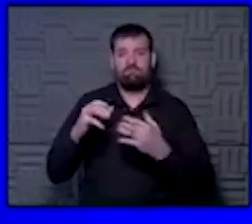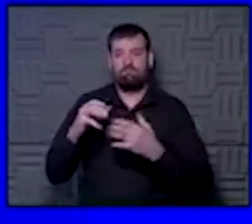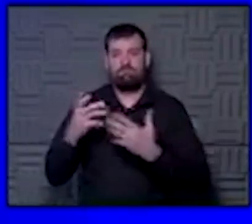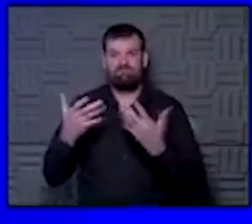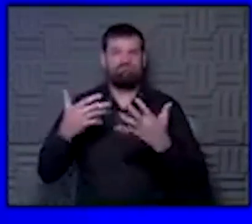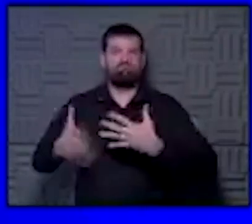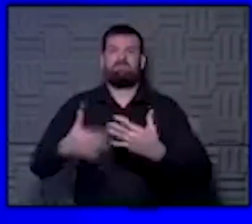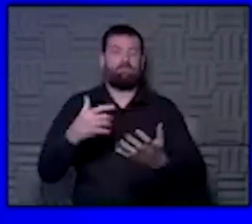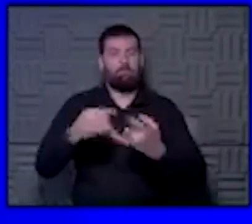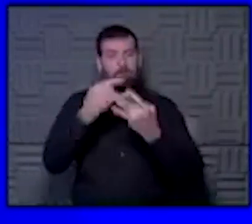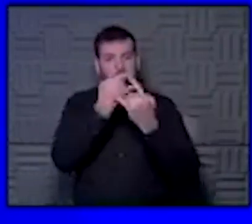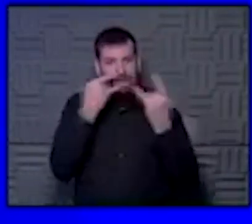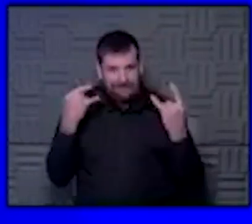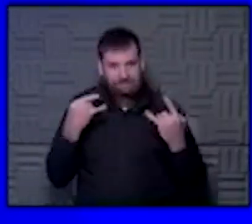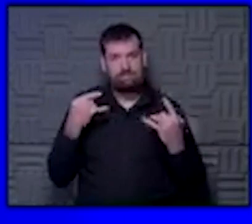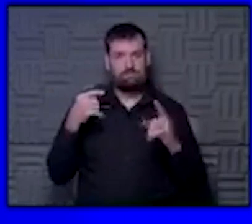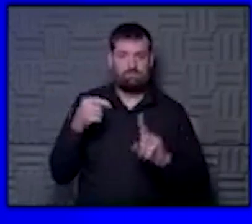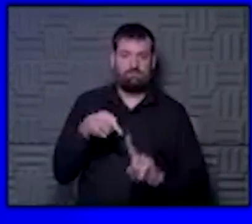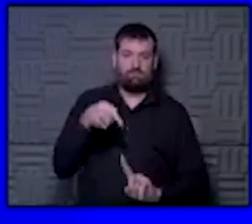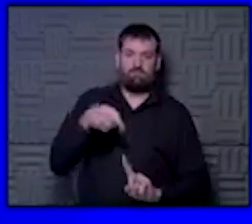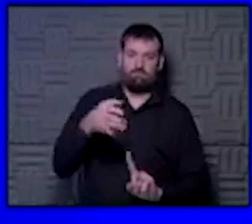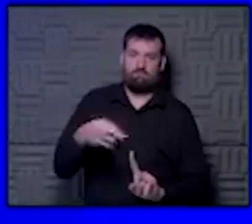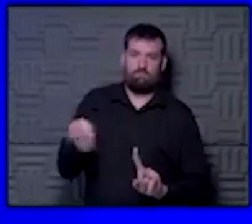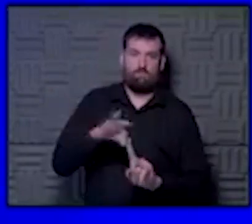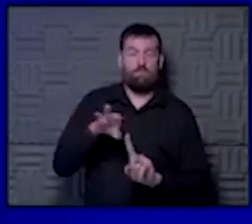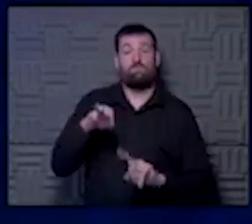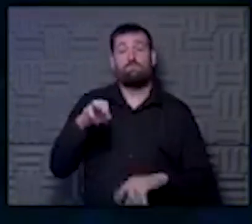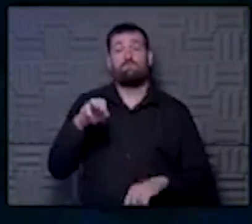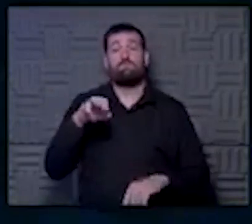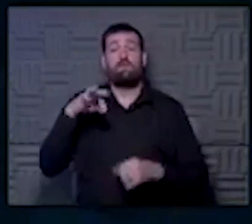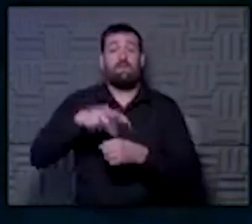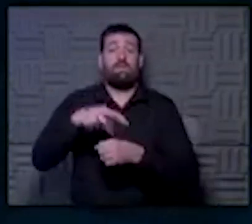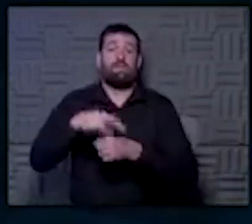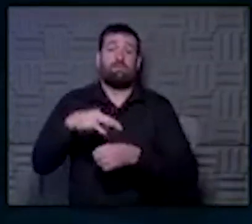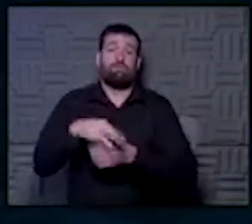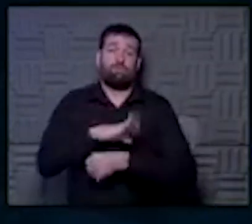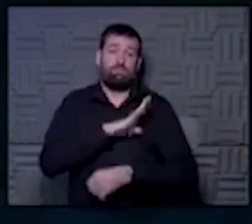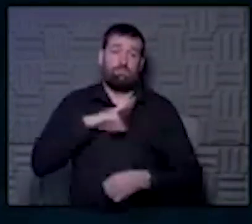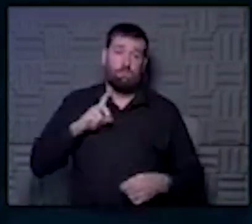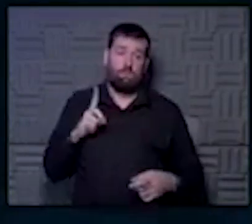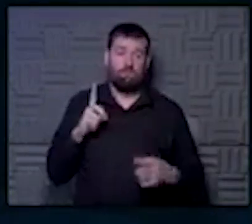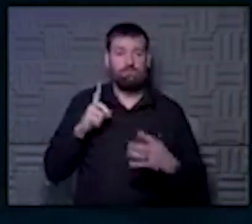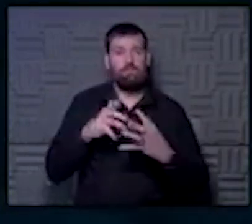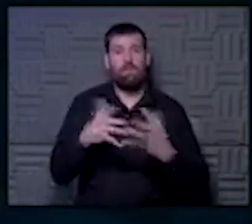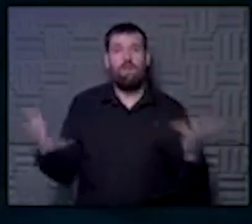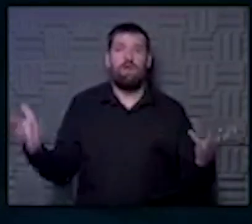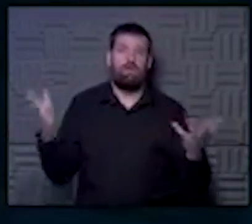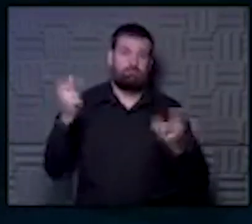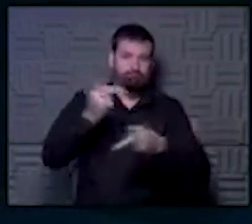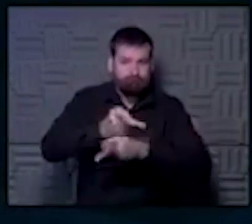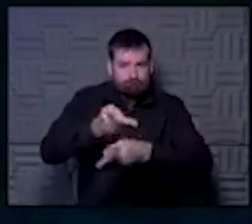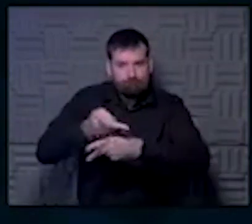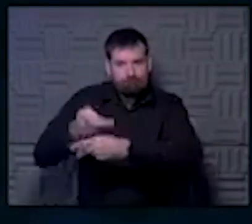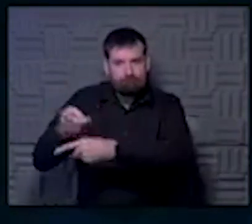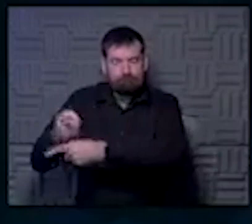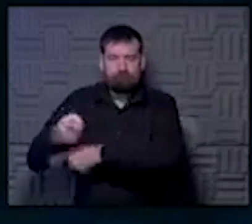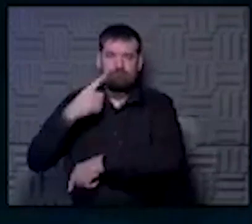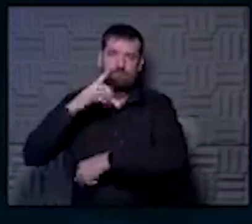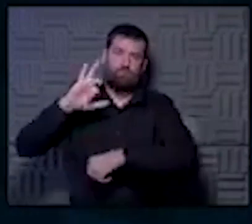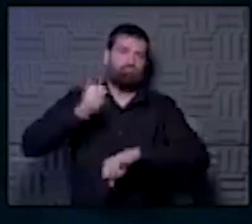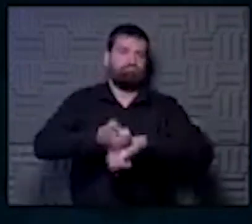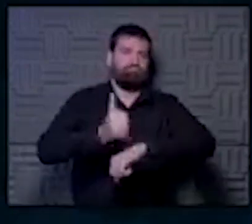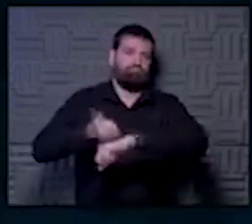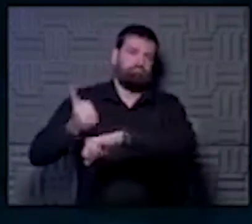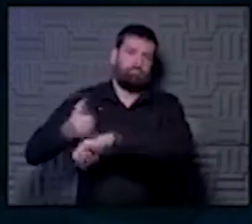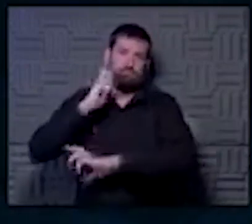the source control is going to be the important thing. And I know that the election boards are taking a lot of caution to implement those strategies for